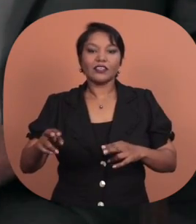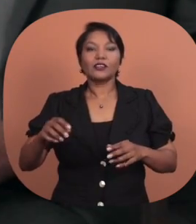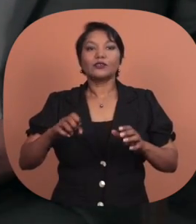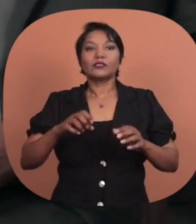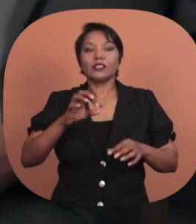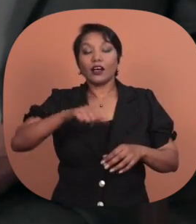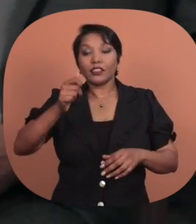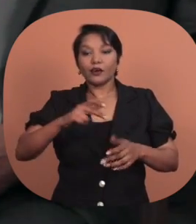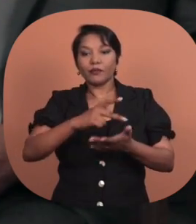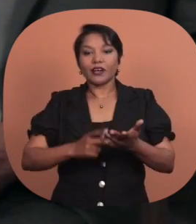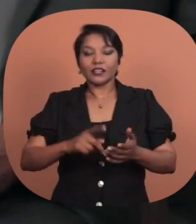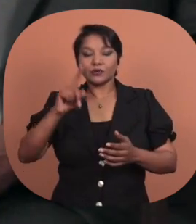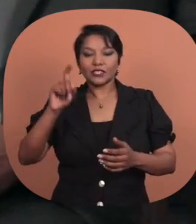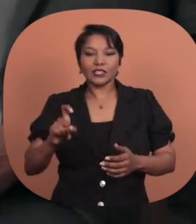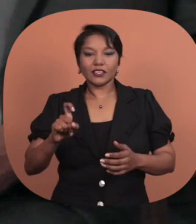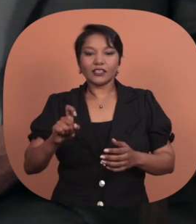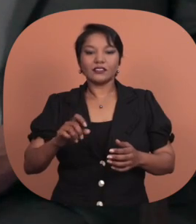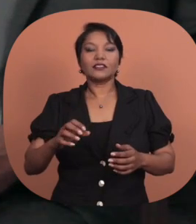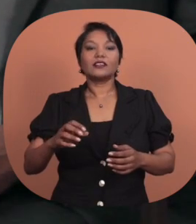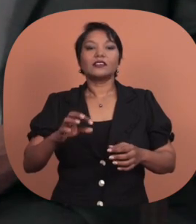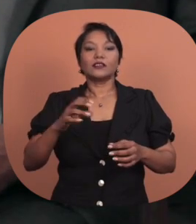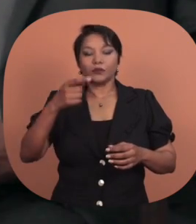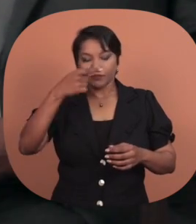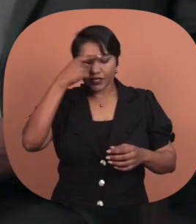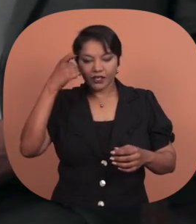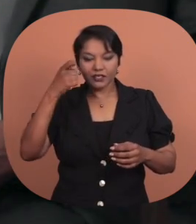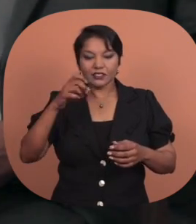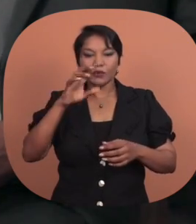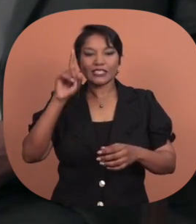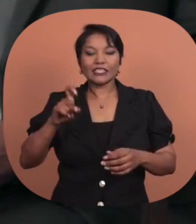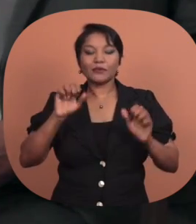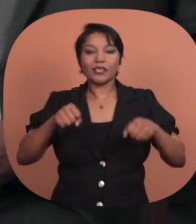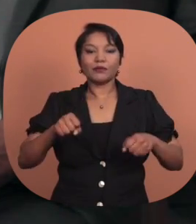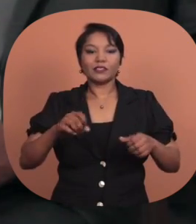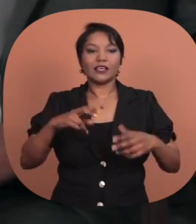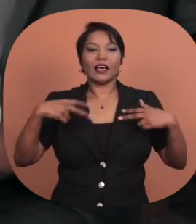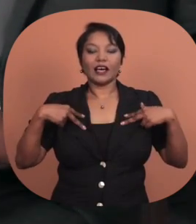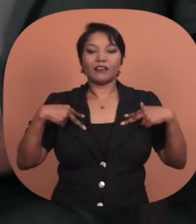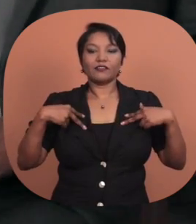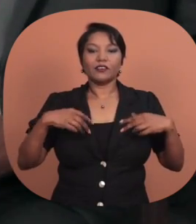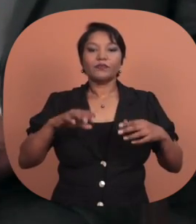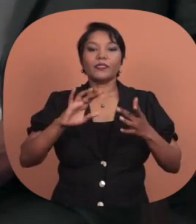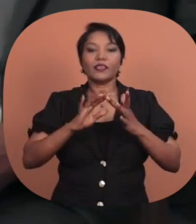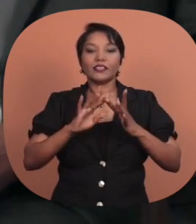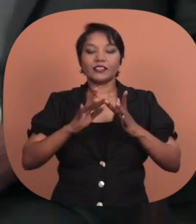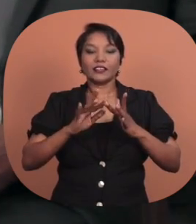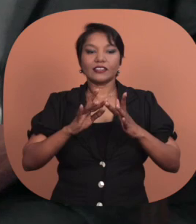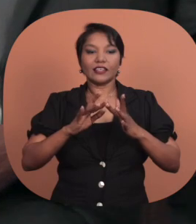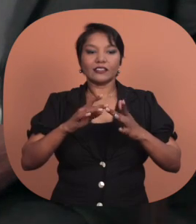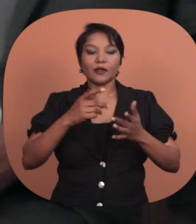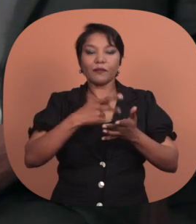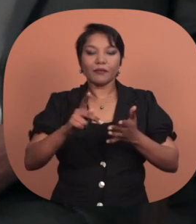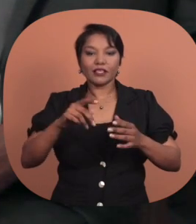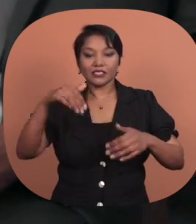end-to-end, the rest of the legislation has to be proclaimed in order for the end-to-end transactions to take place. So the payment side of it now is